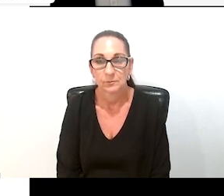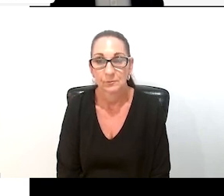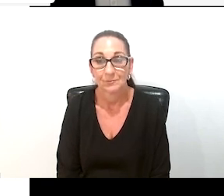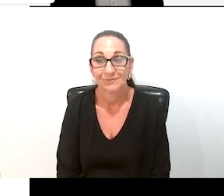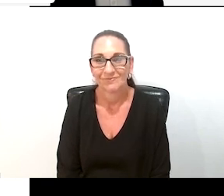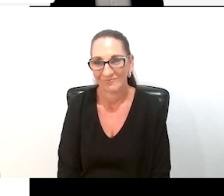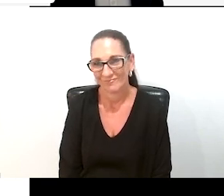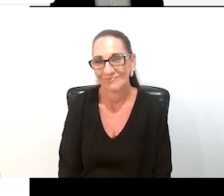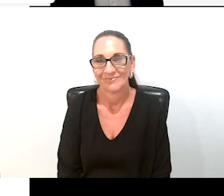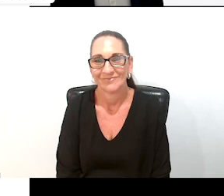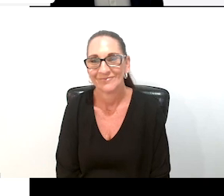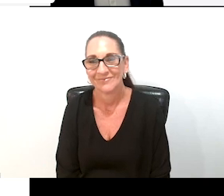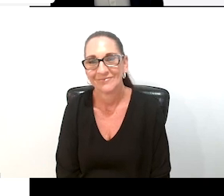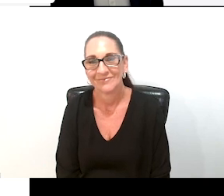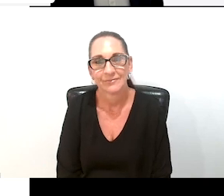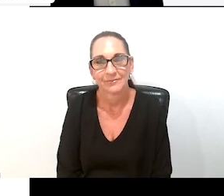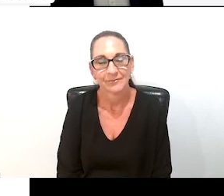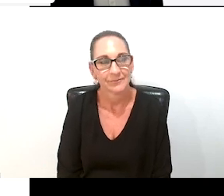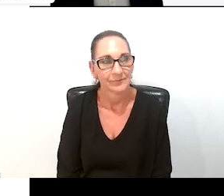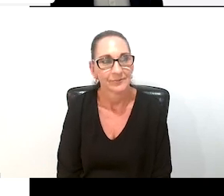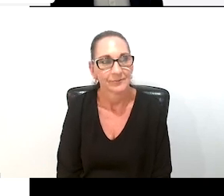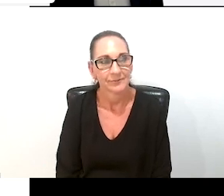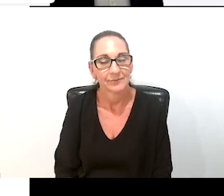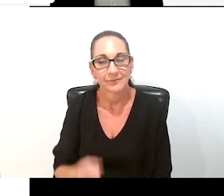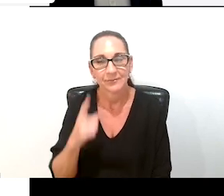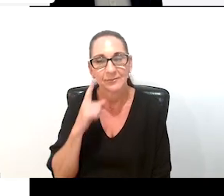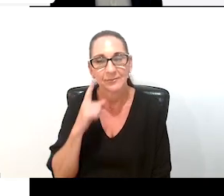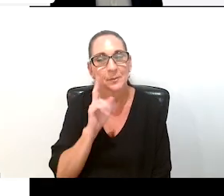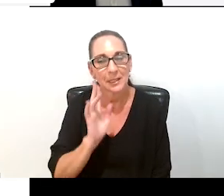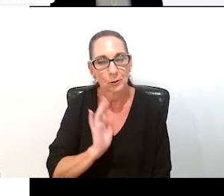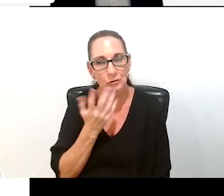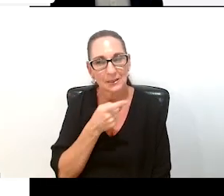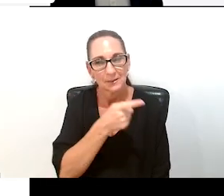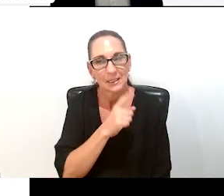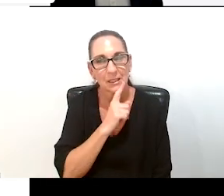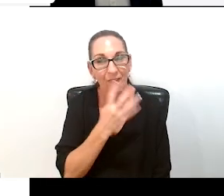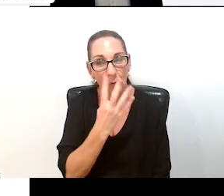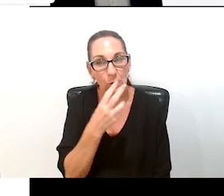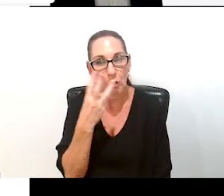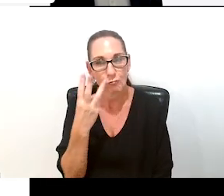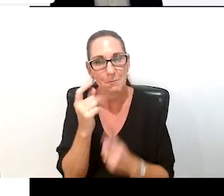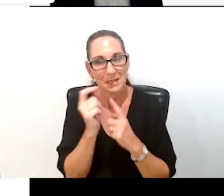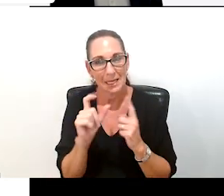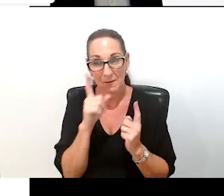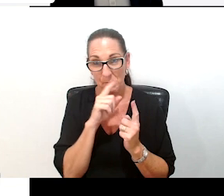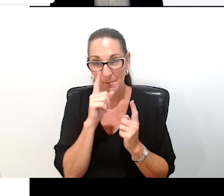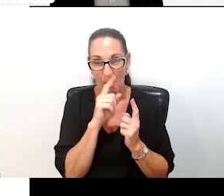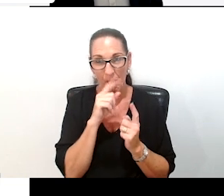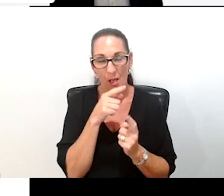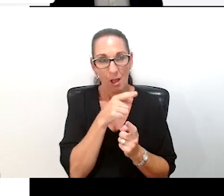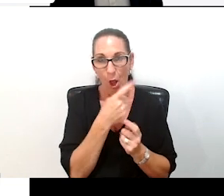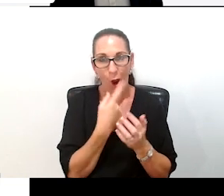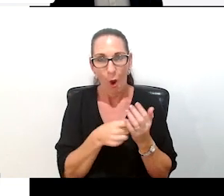In fact, what was striking here is that about 43% of people were only identified when